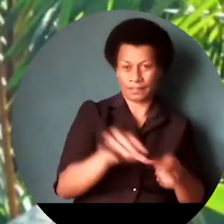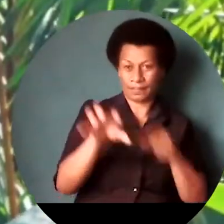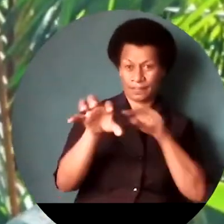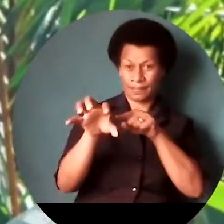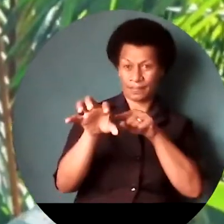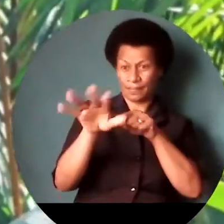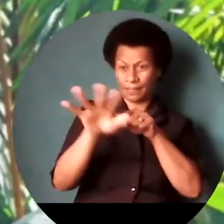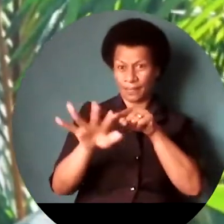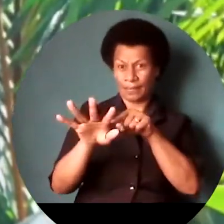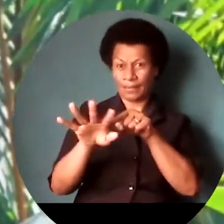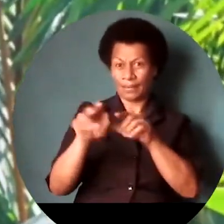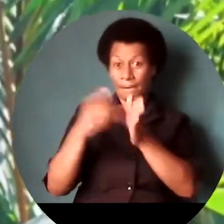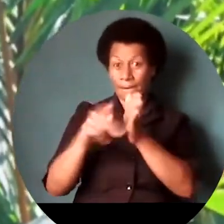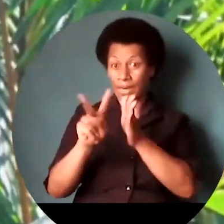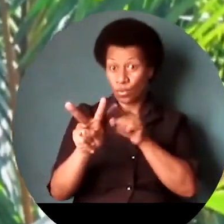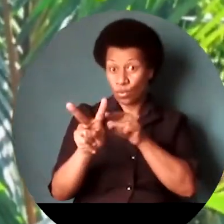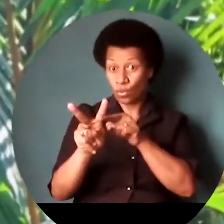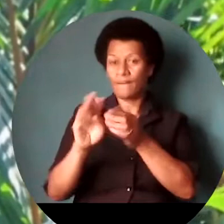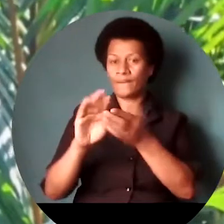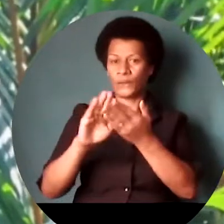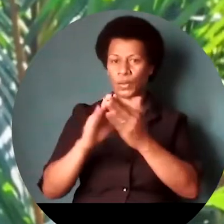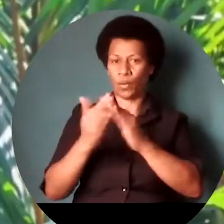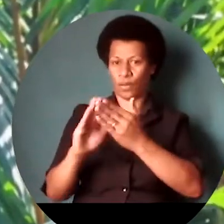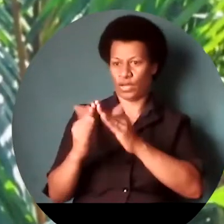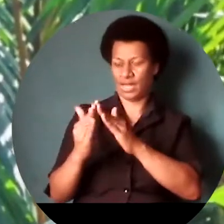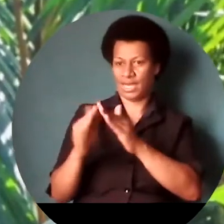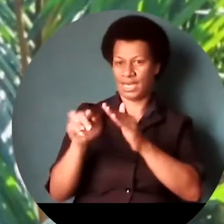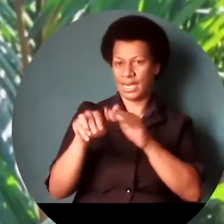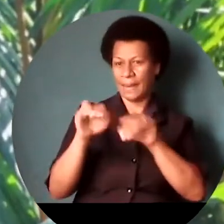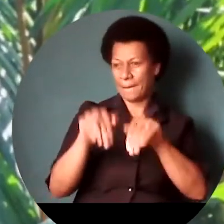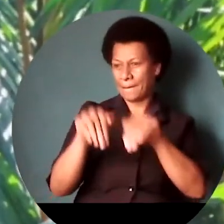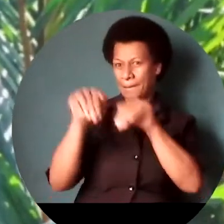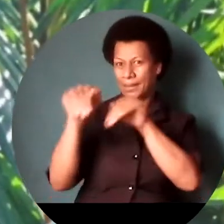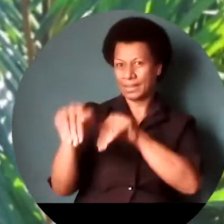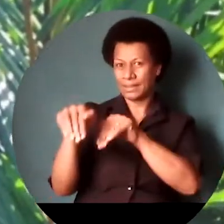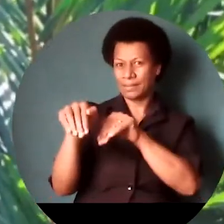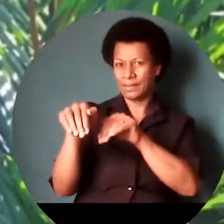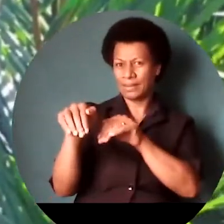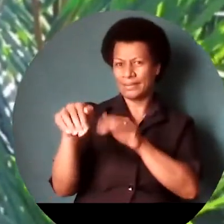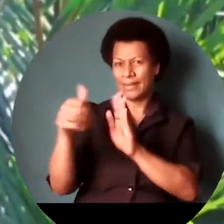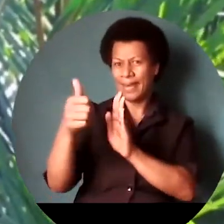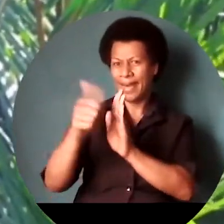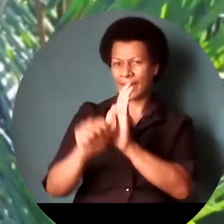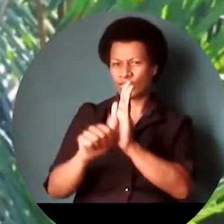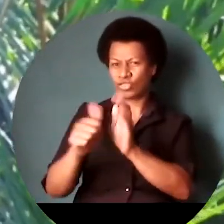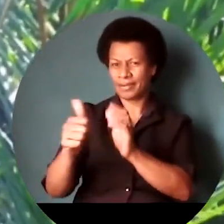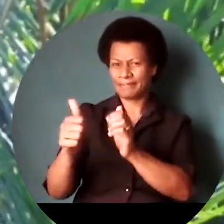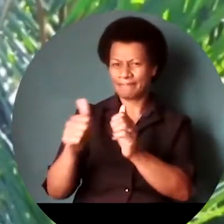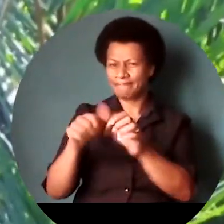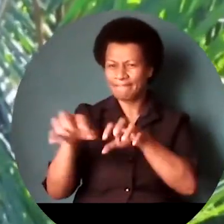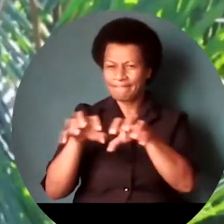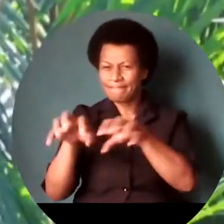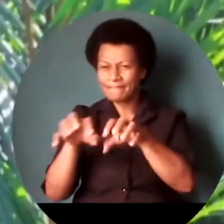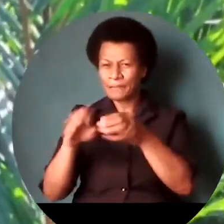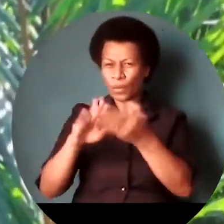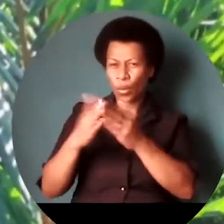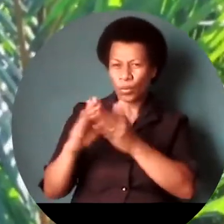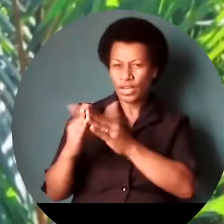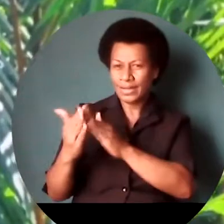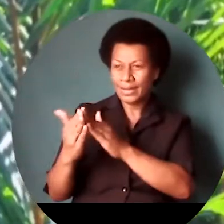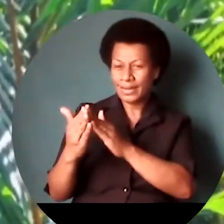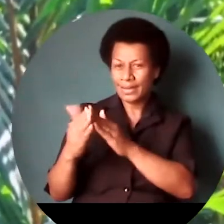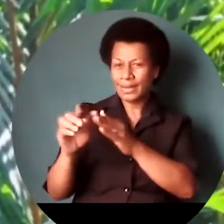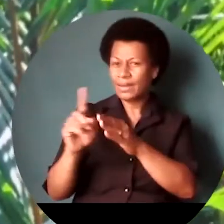Part 2 sees us doing a community participatory action research in